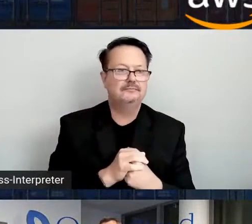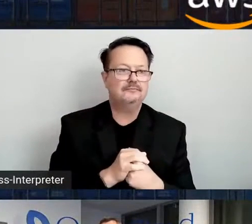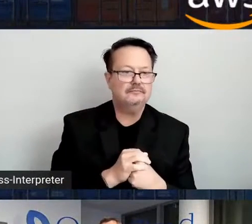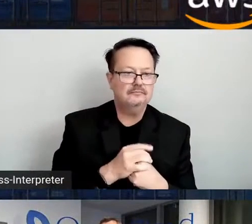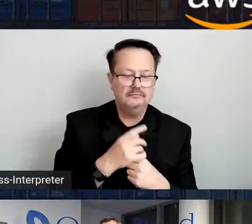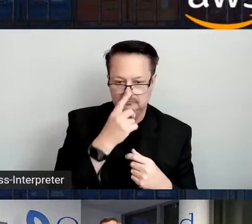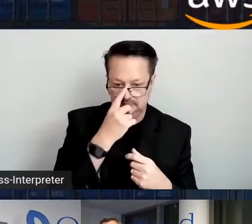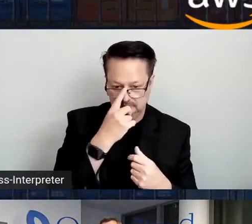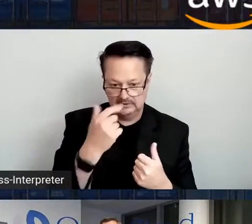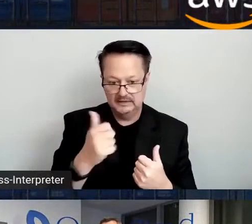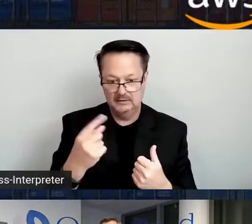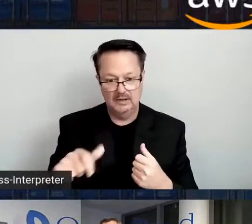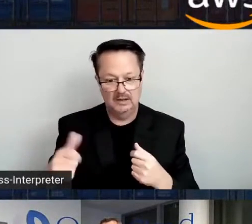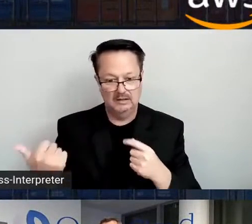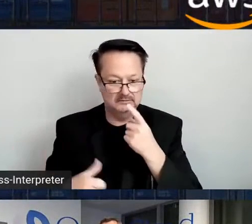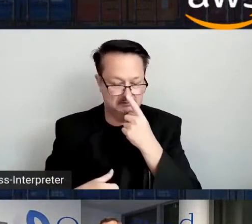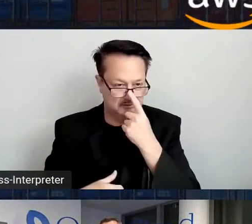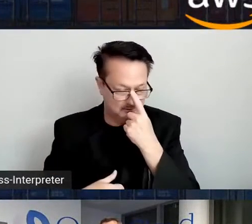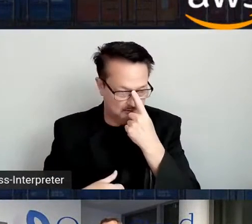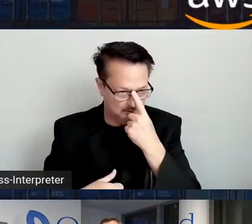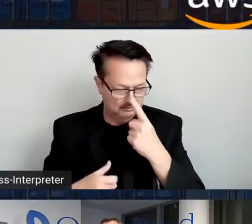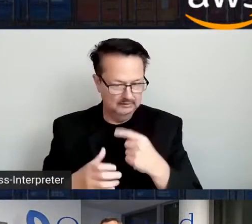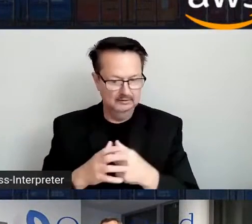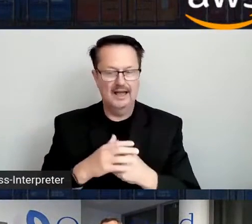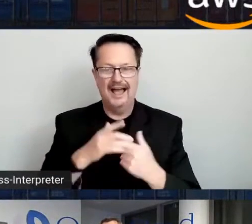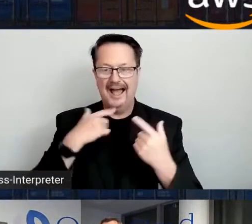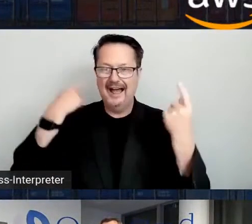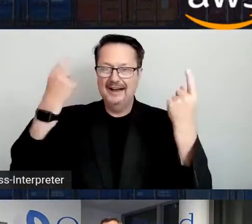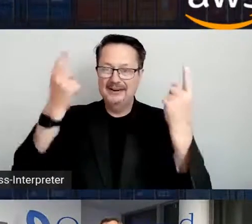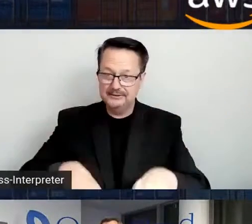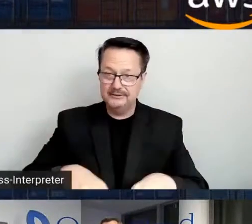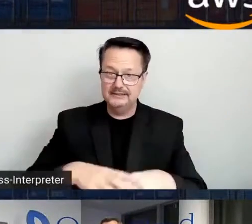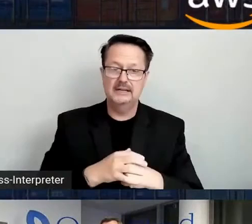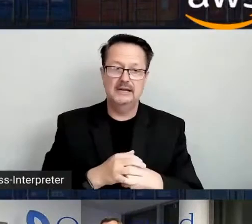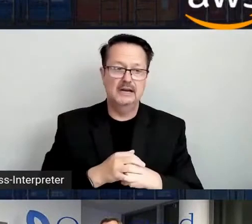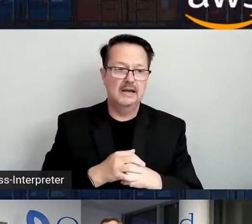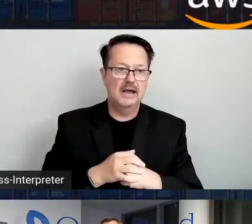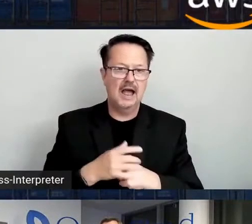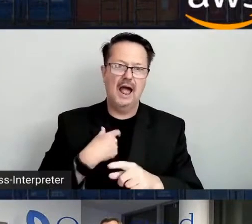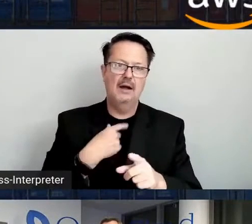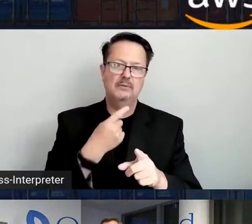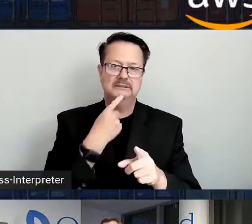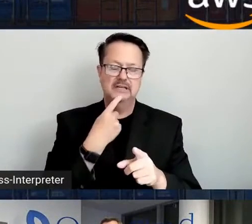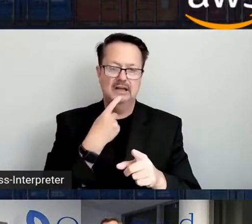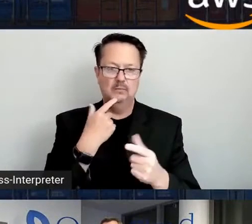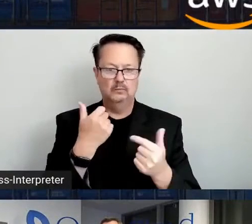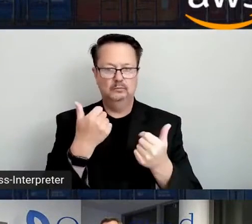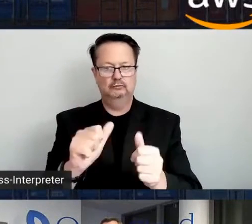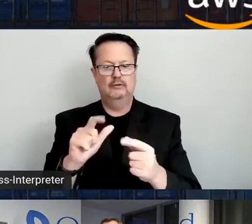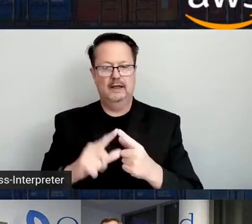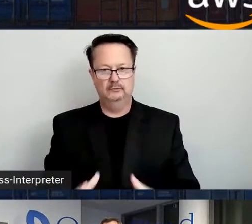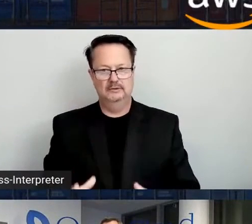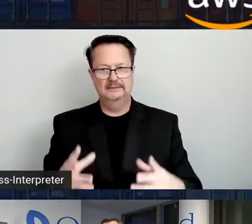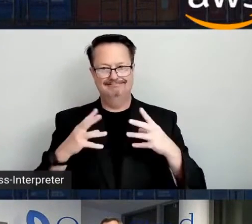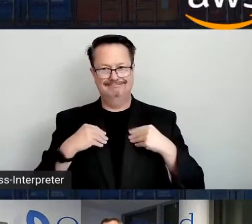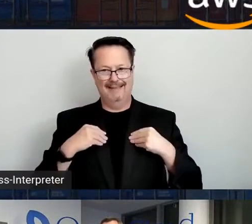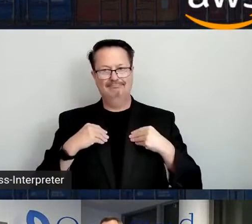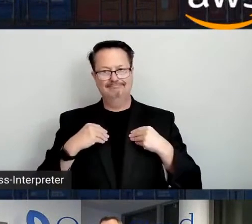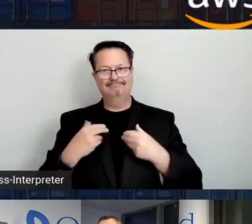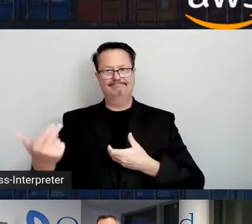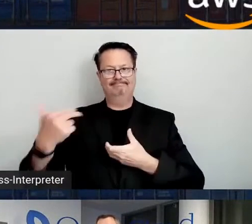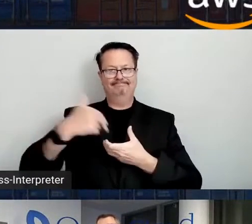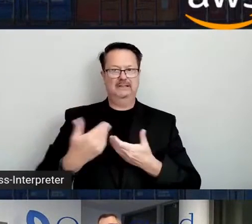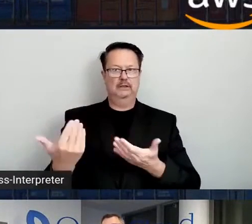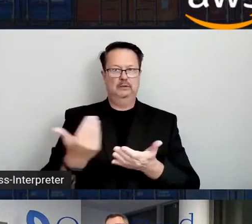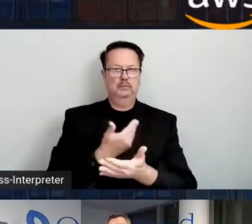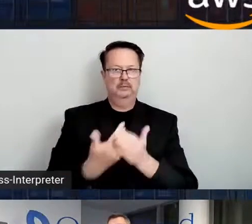Anyone else? Yeah, I agree with a lot of that. I would say that, whenever we're trying to adopt a new technology, especially something like GitOps, the